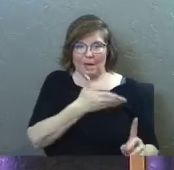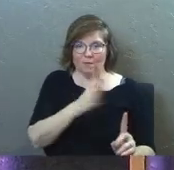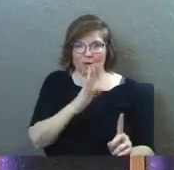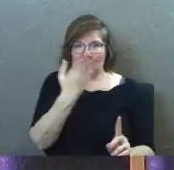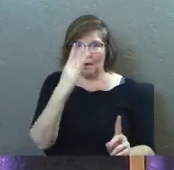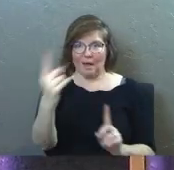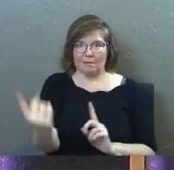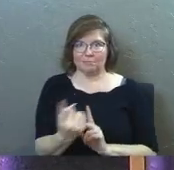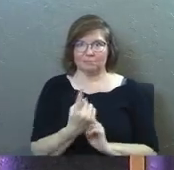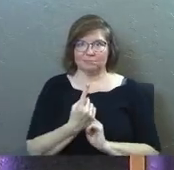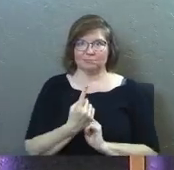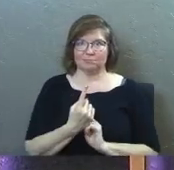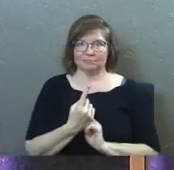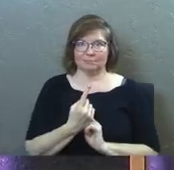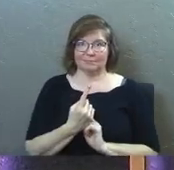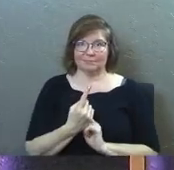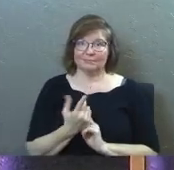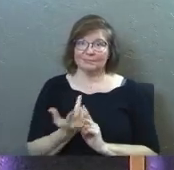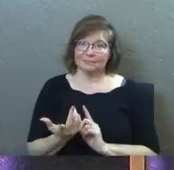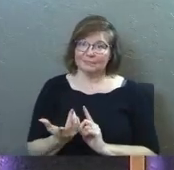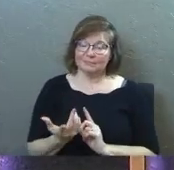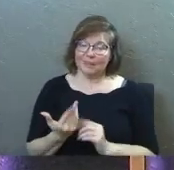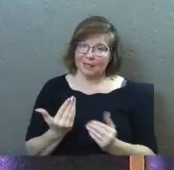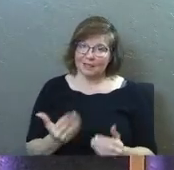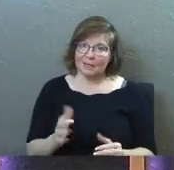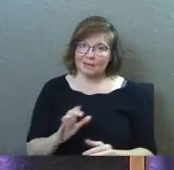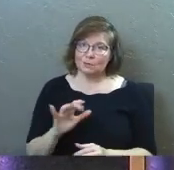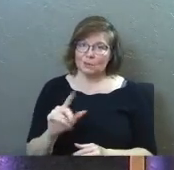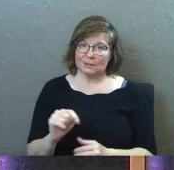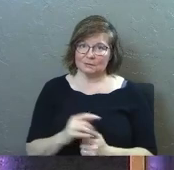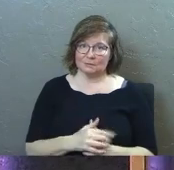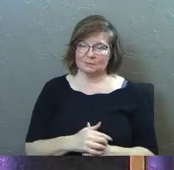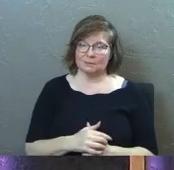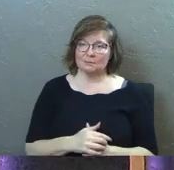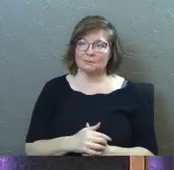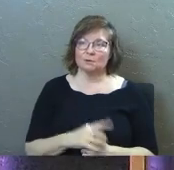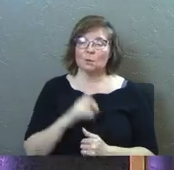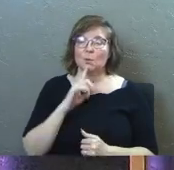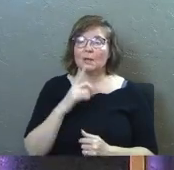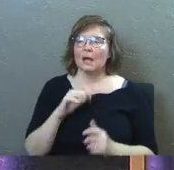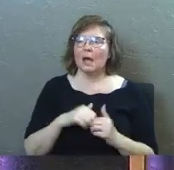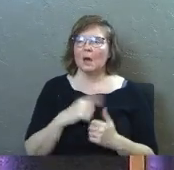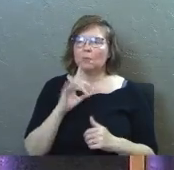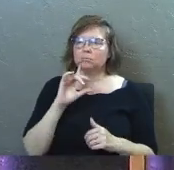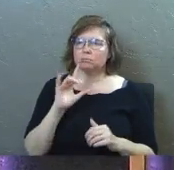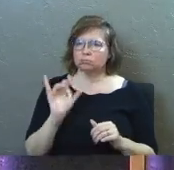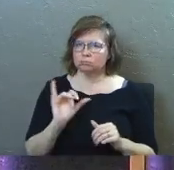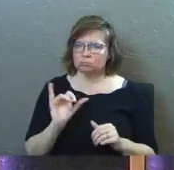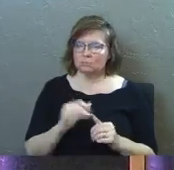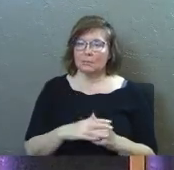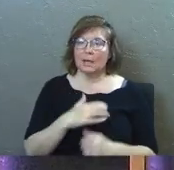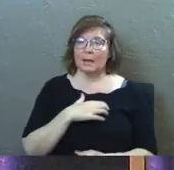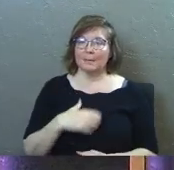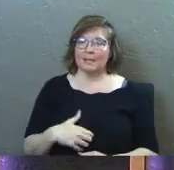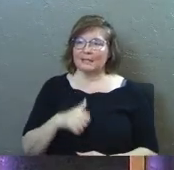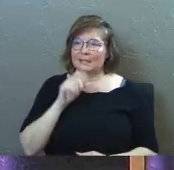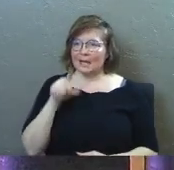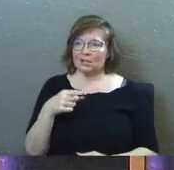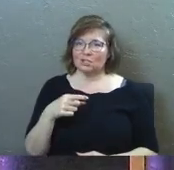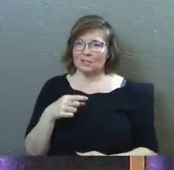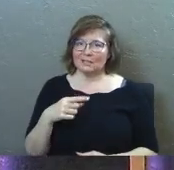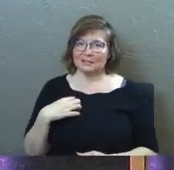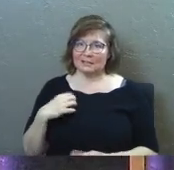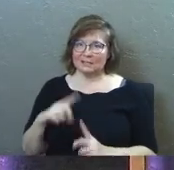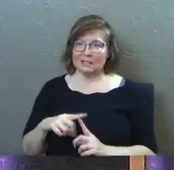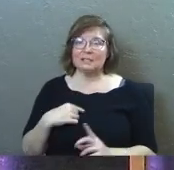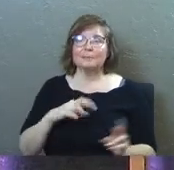God sends your way. Let him do it. So practically, here's how it's going to work. Being an ambassador is not just wearing a